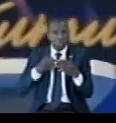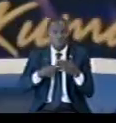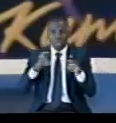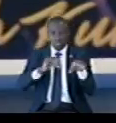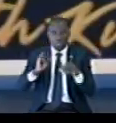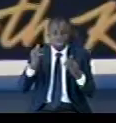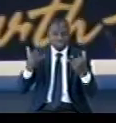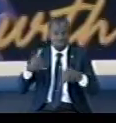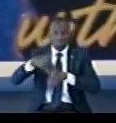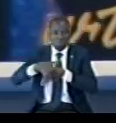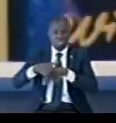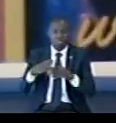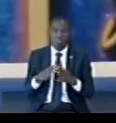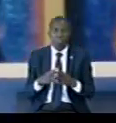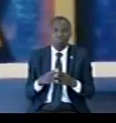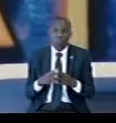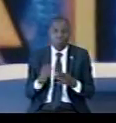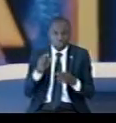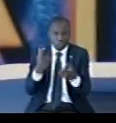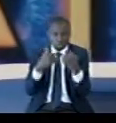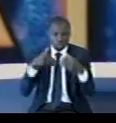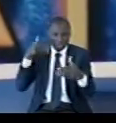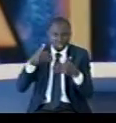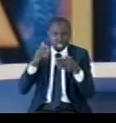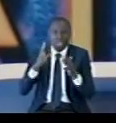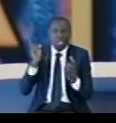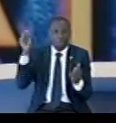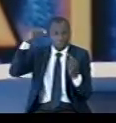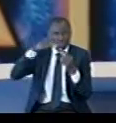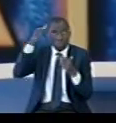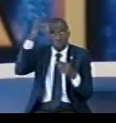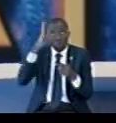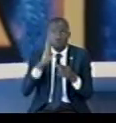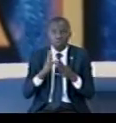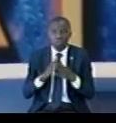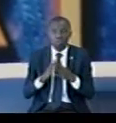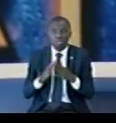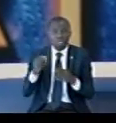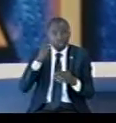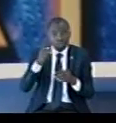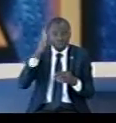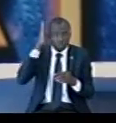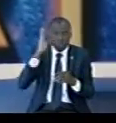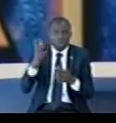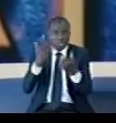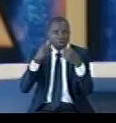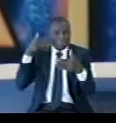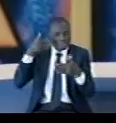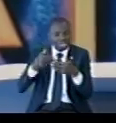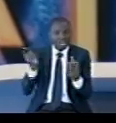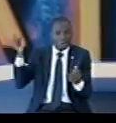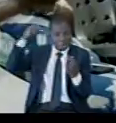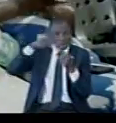tonight. You'll come nearer unto God. I said you'll come nearer unto God. Whatever